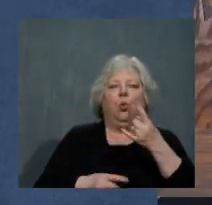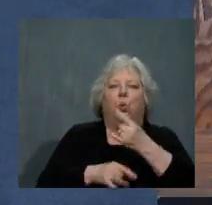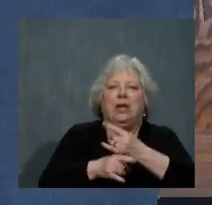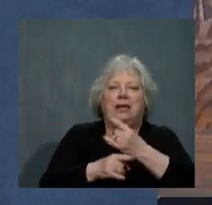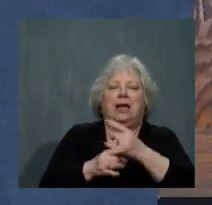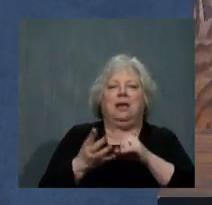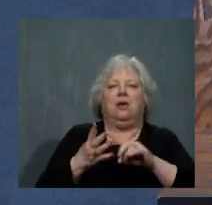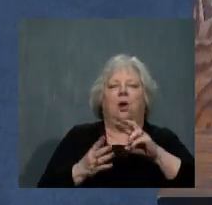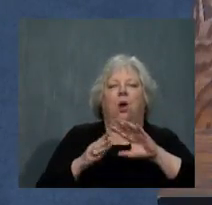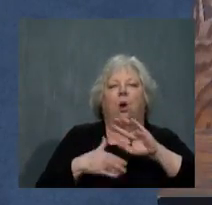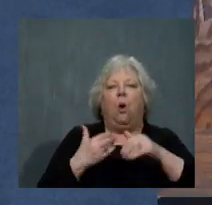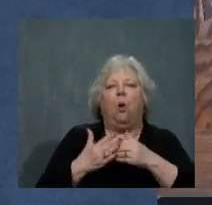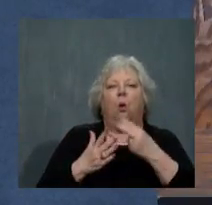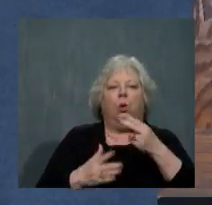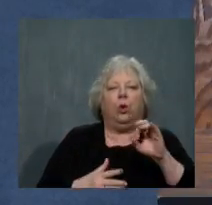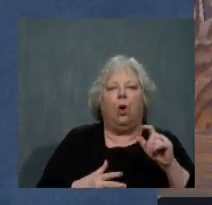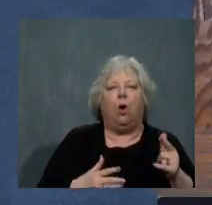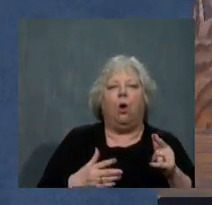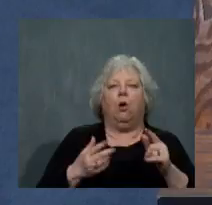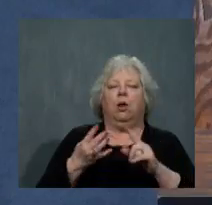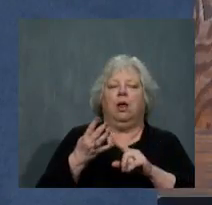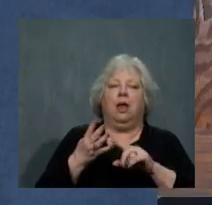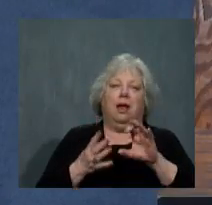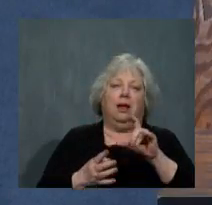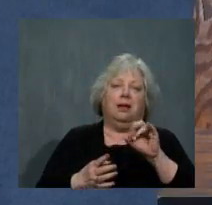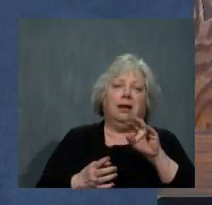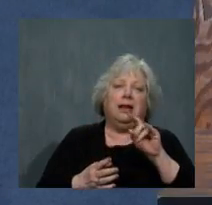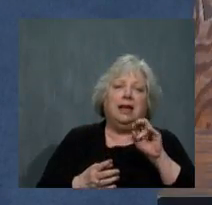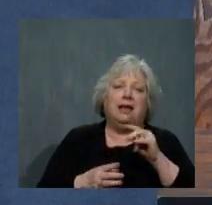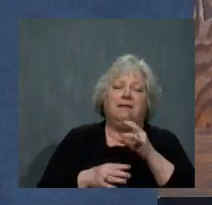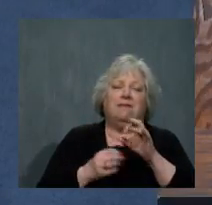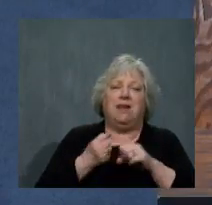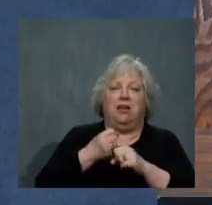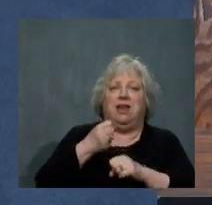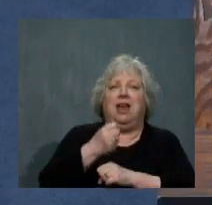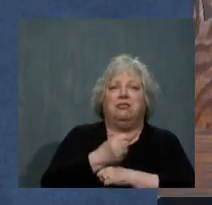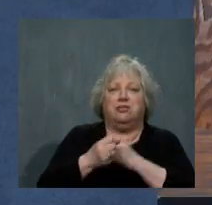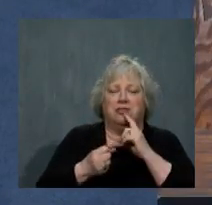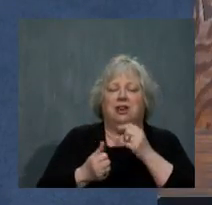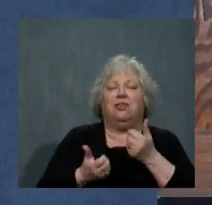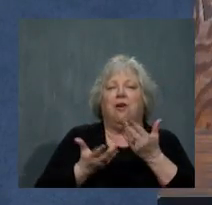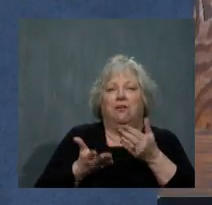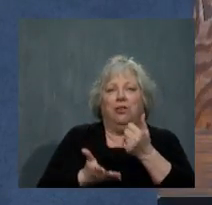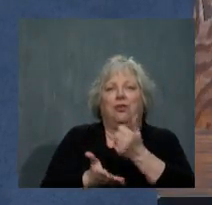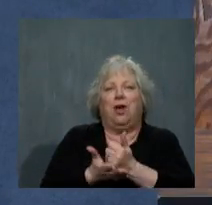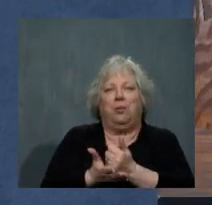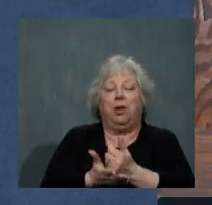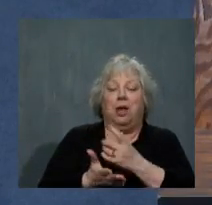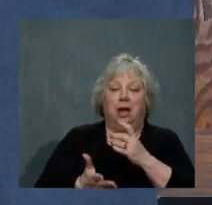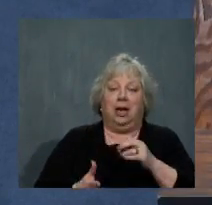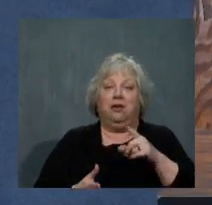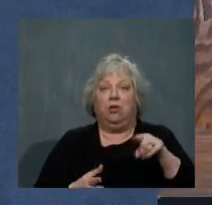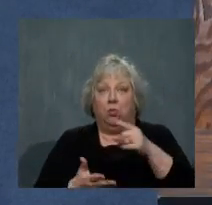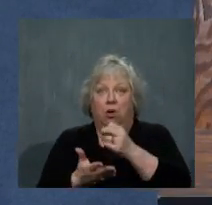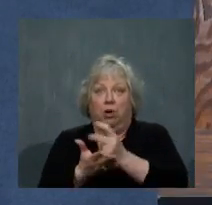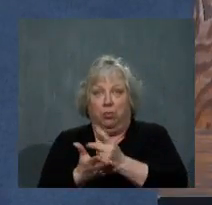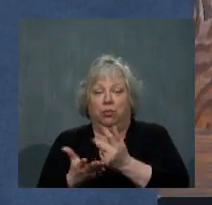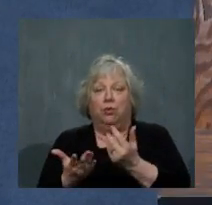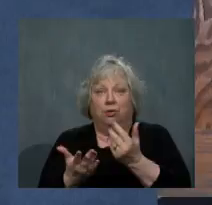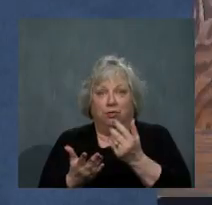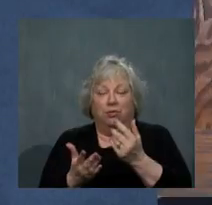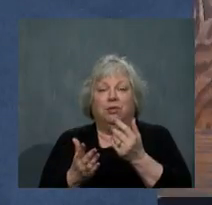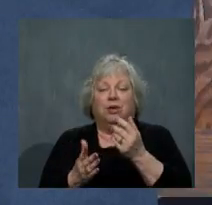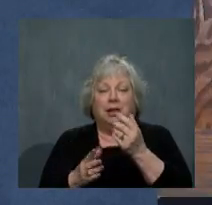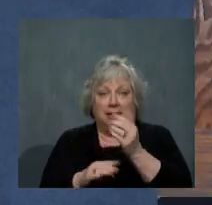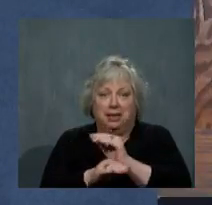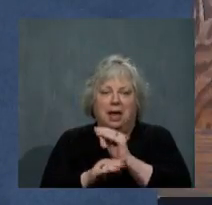Little Rock, and even the Clinton Foundation has offered to help with this new approach. And if approved tonight by y'all, I